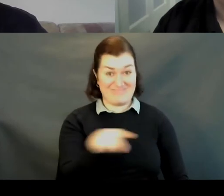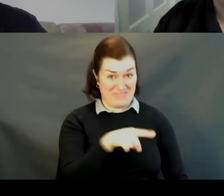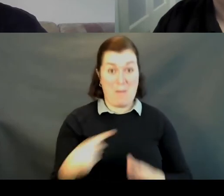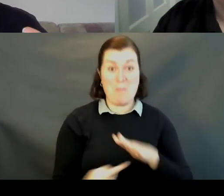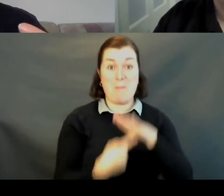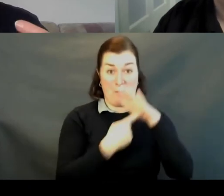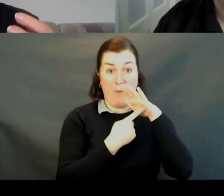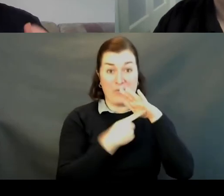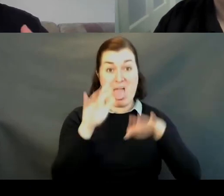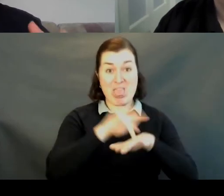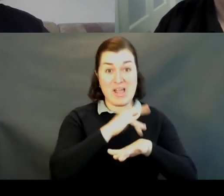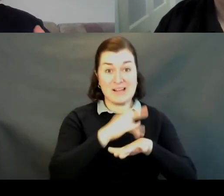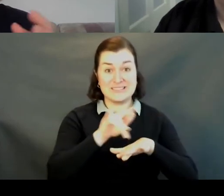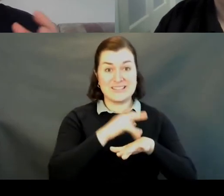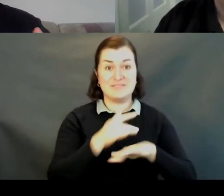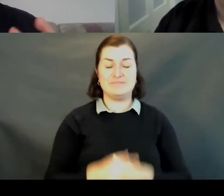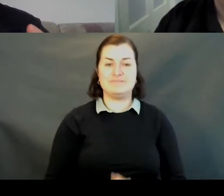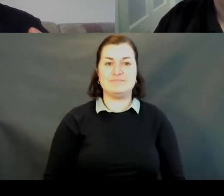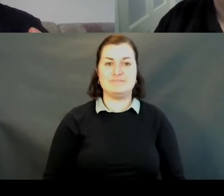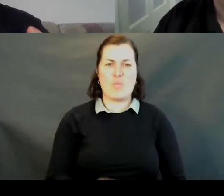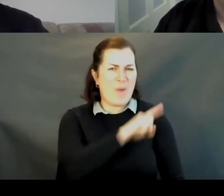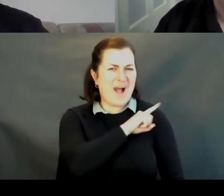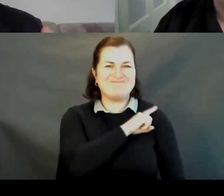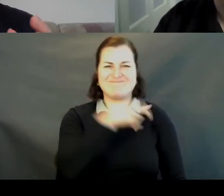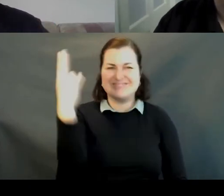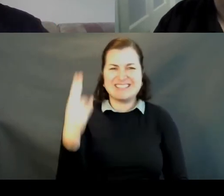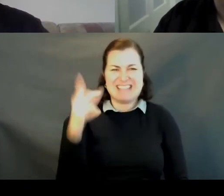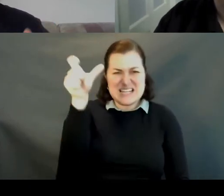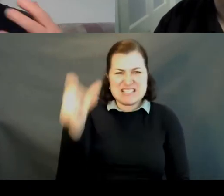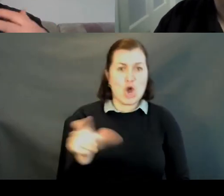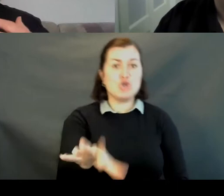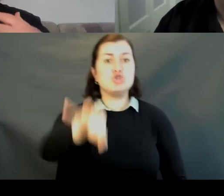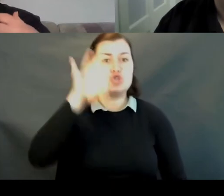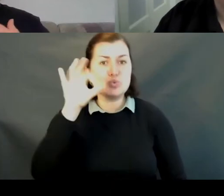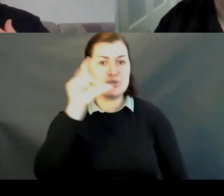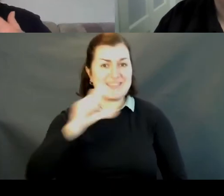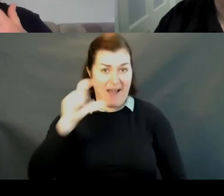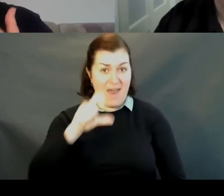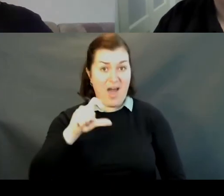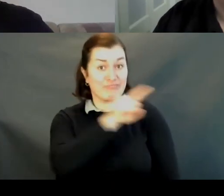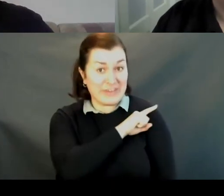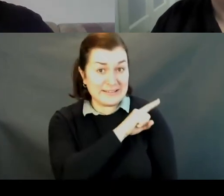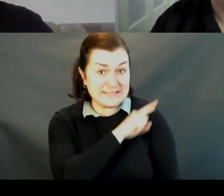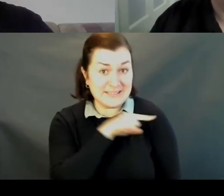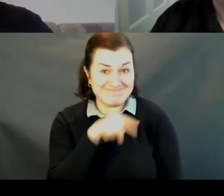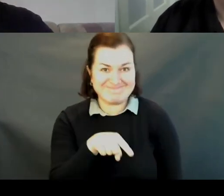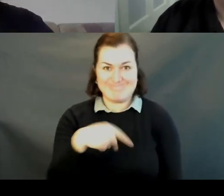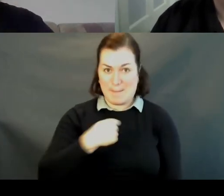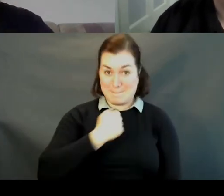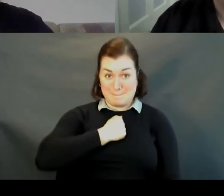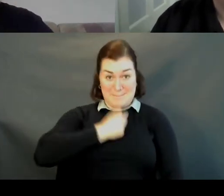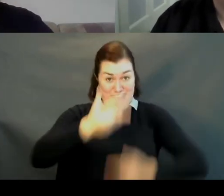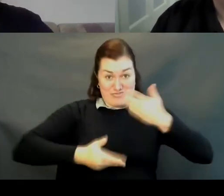the theatre, because people, designers make choices. It's about designers make choices, and as a describer, it's my job to